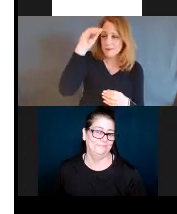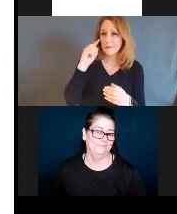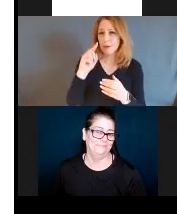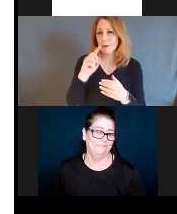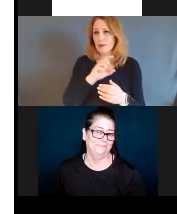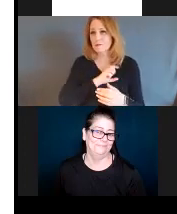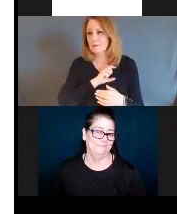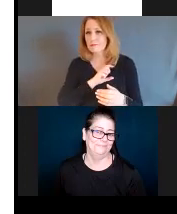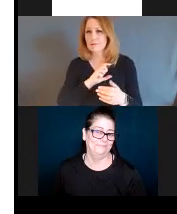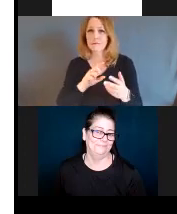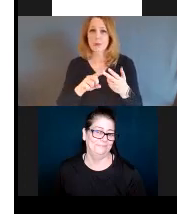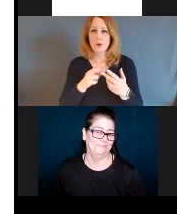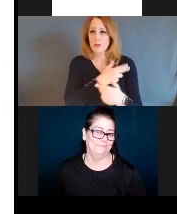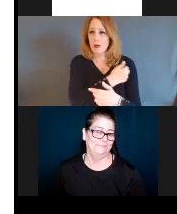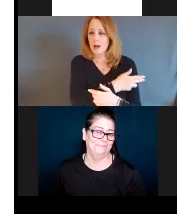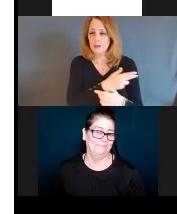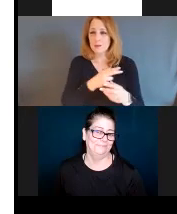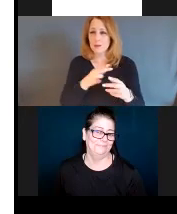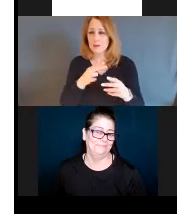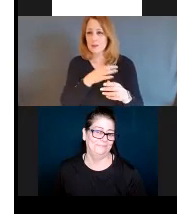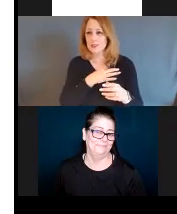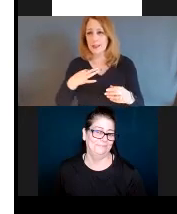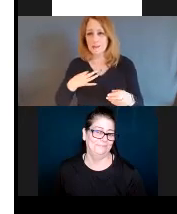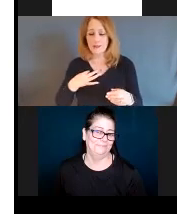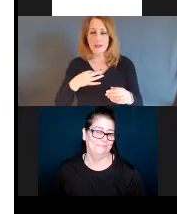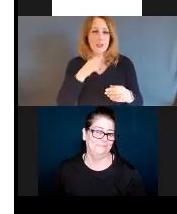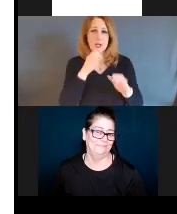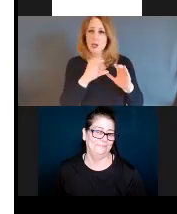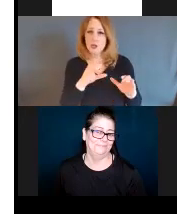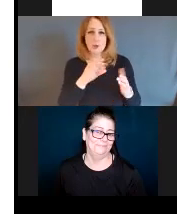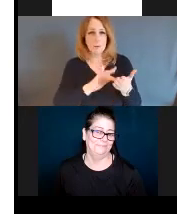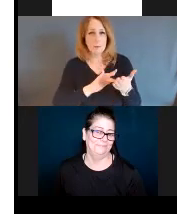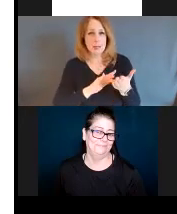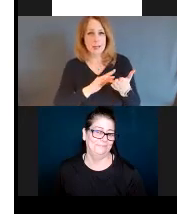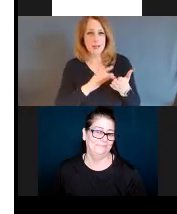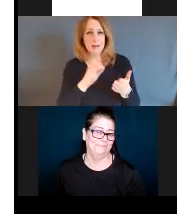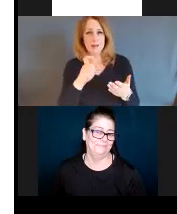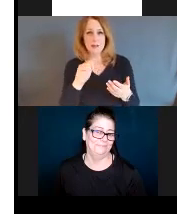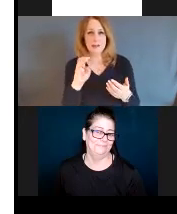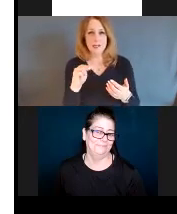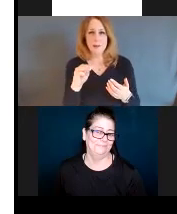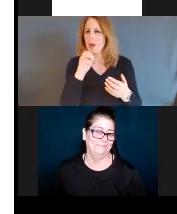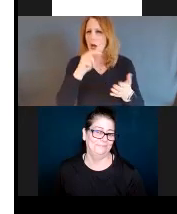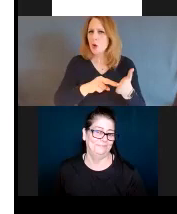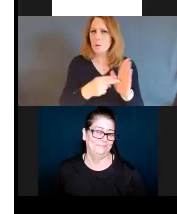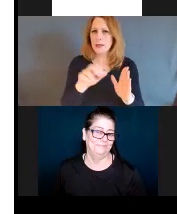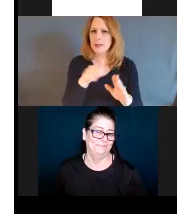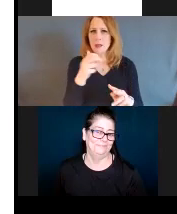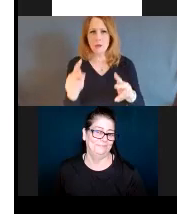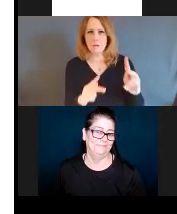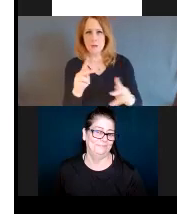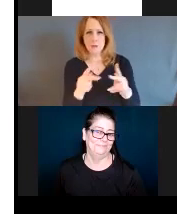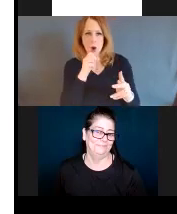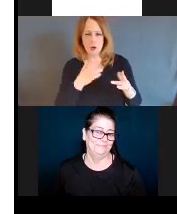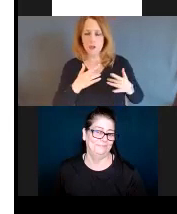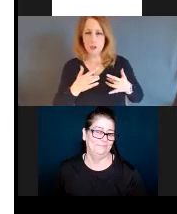doing any kind of medical intervention or exam. It's not to say that these other folks aren't concerned with